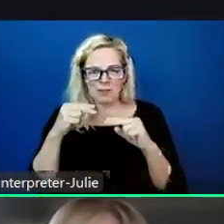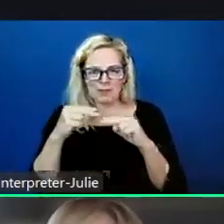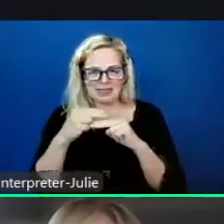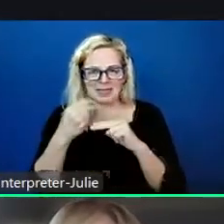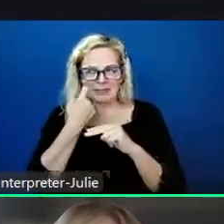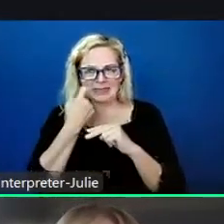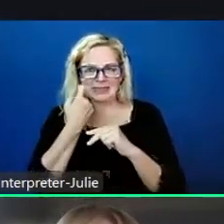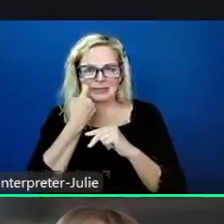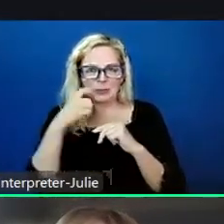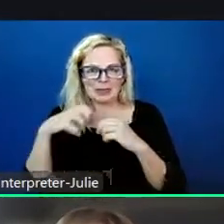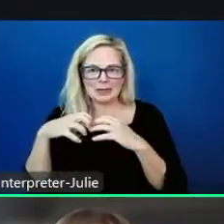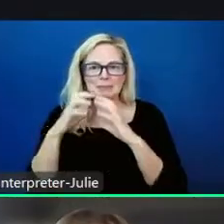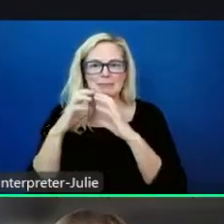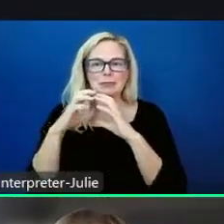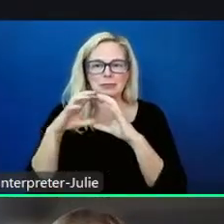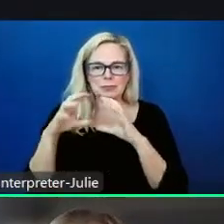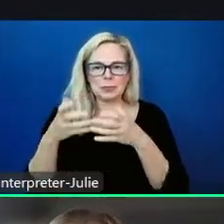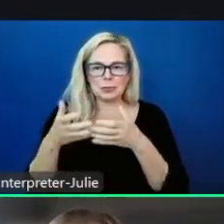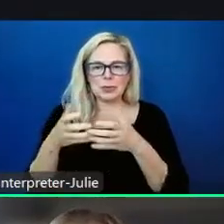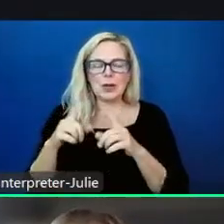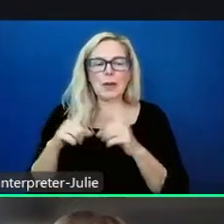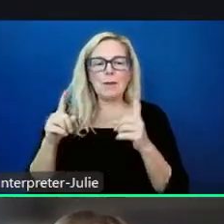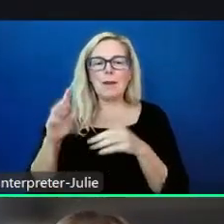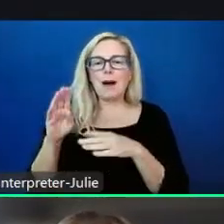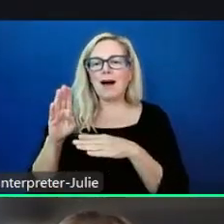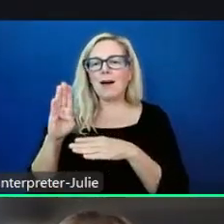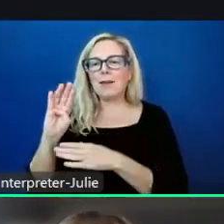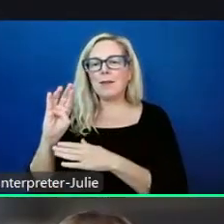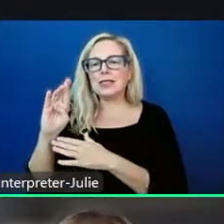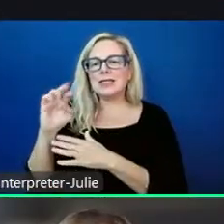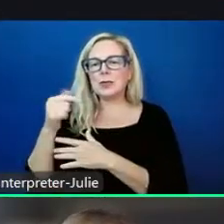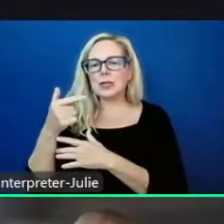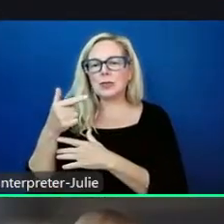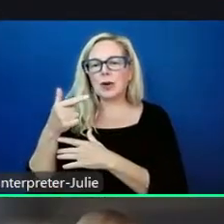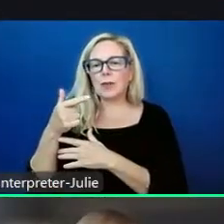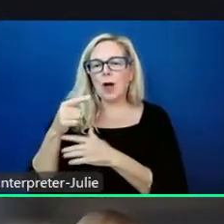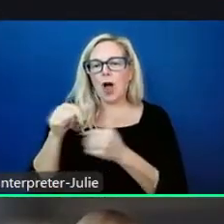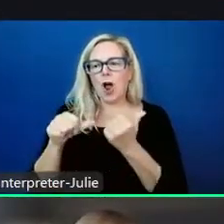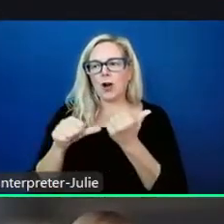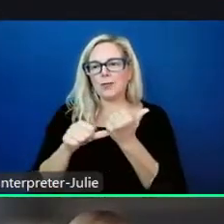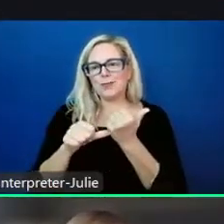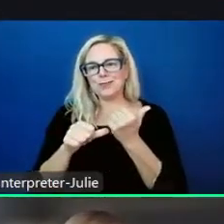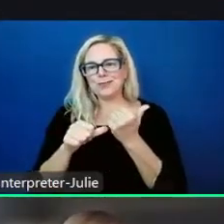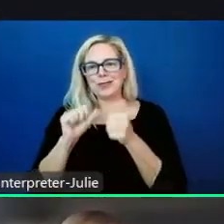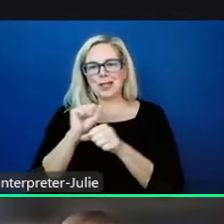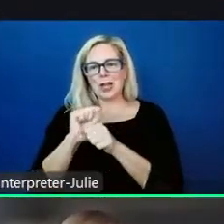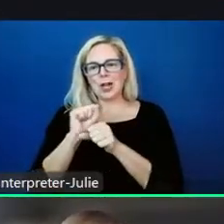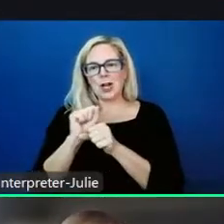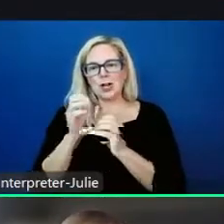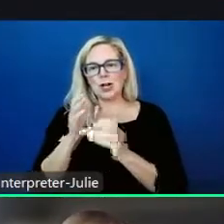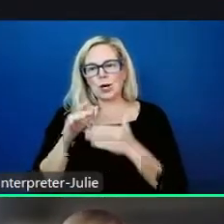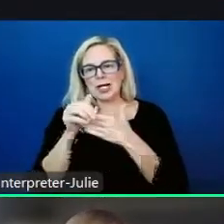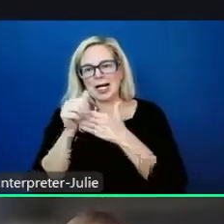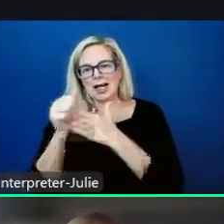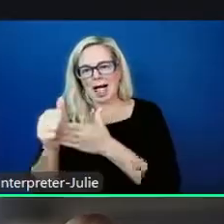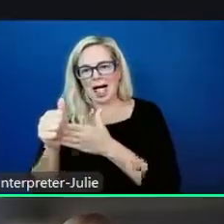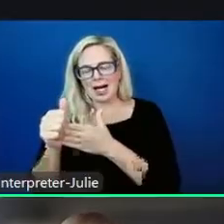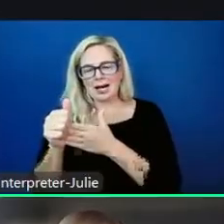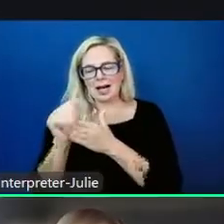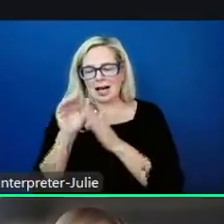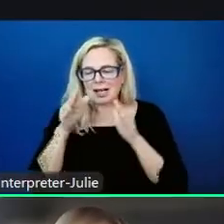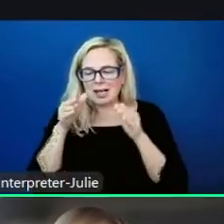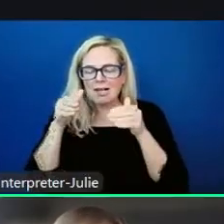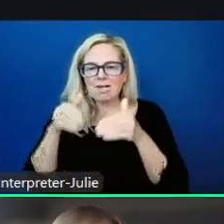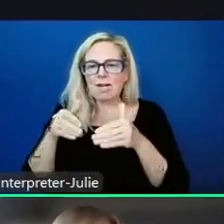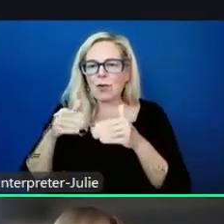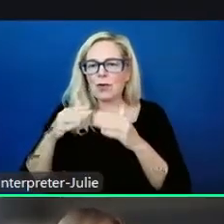new. But business resource groups are associate-led, and they're formed around a primary diversity dimension.